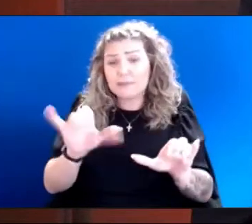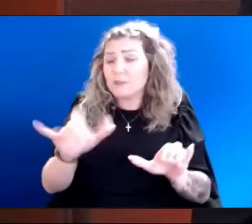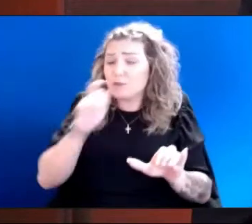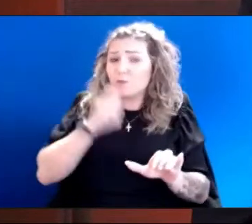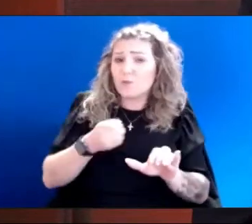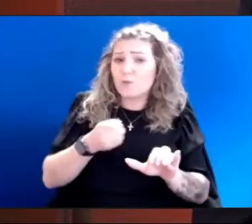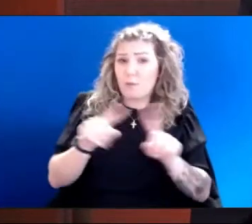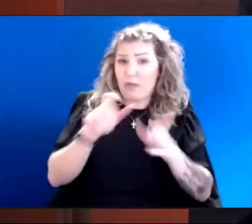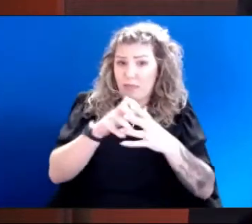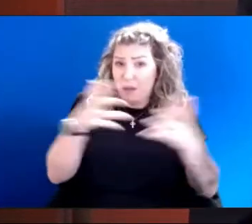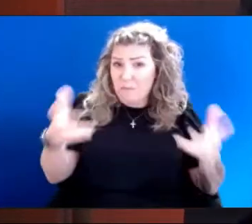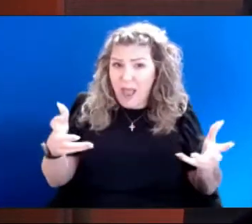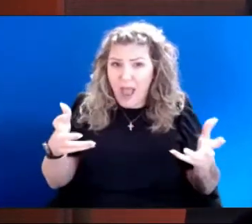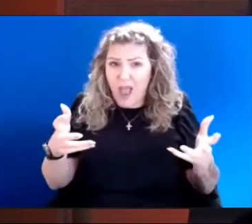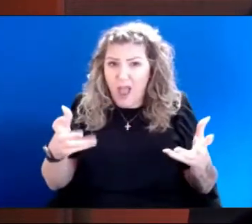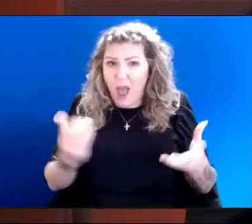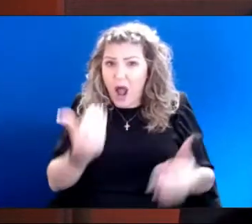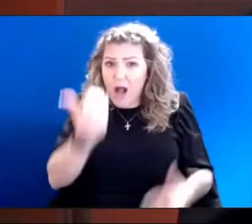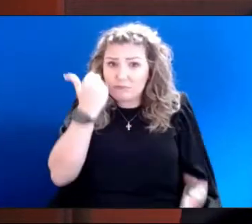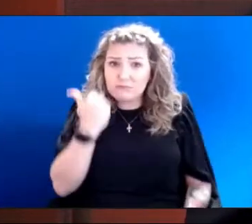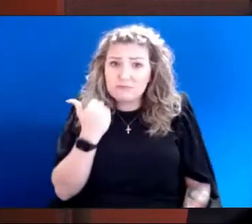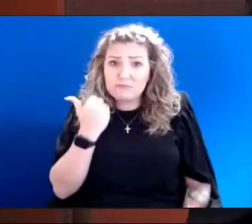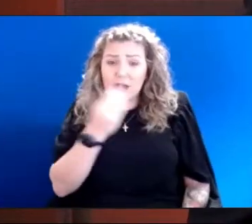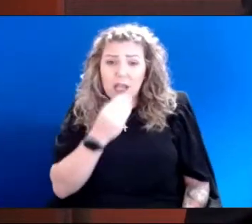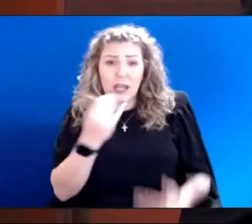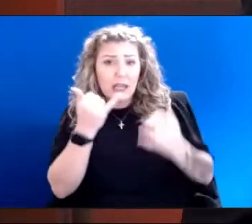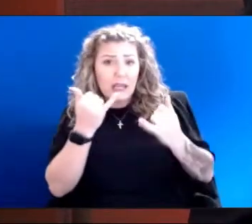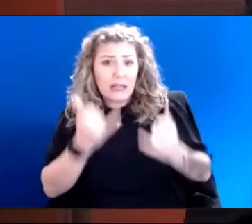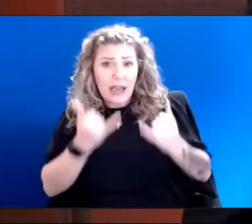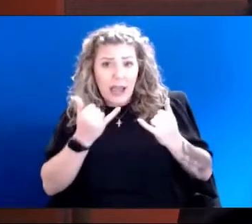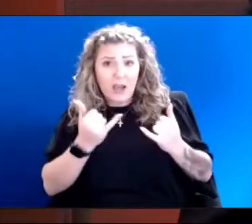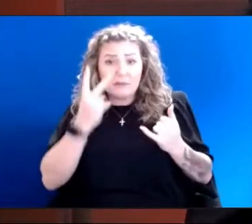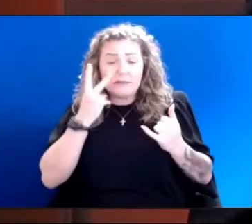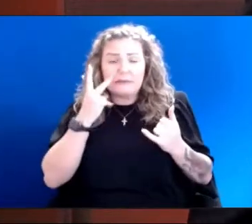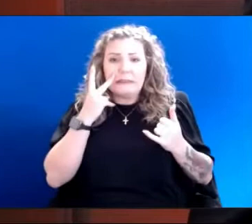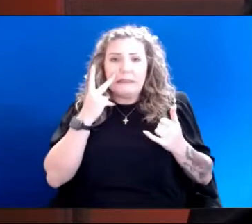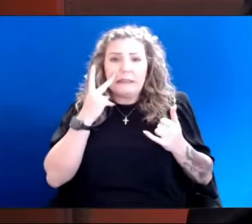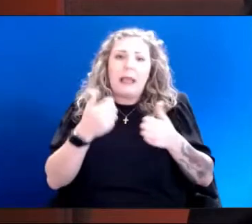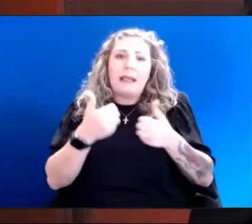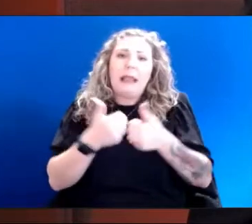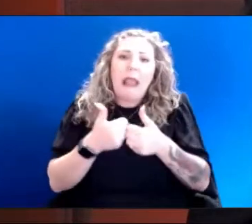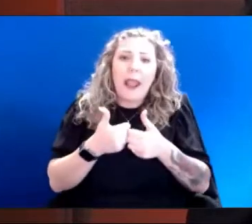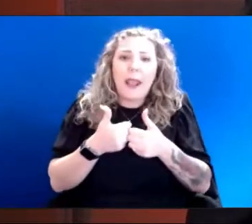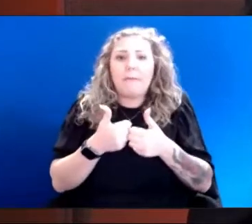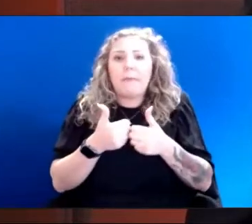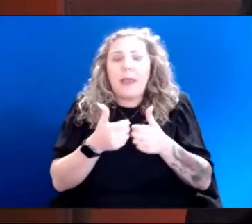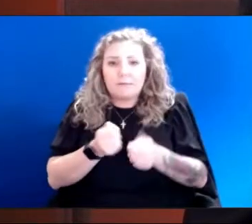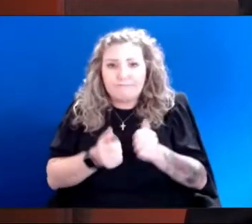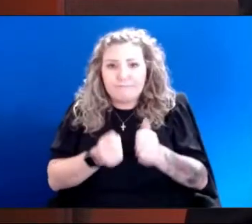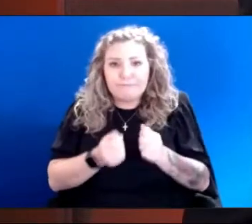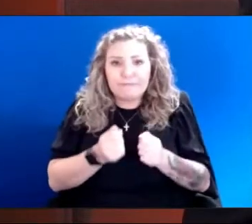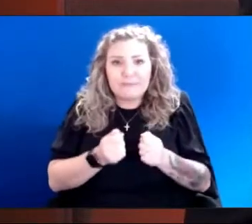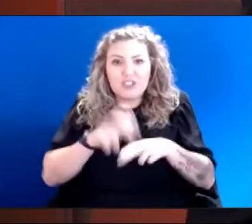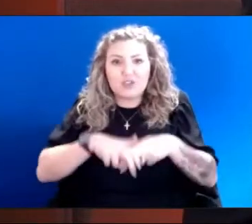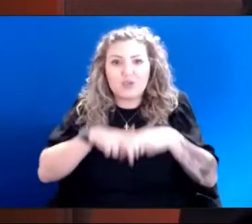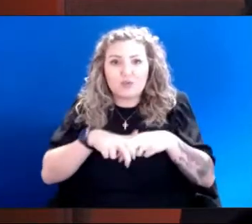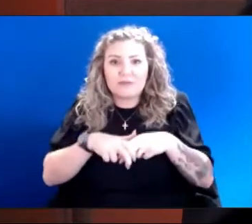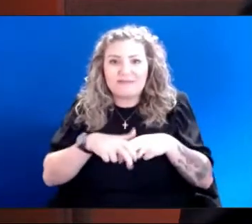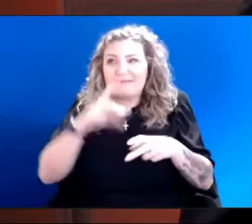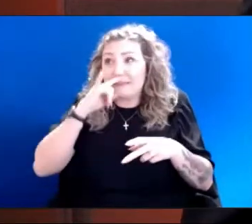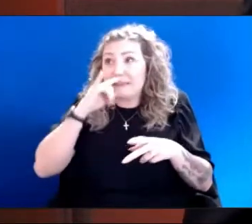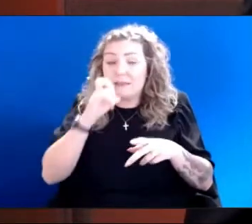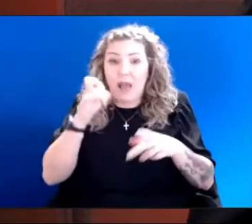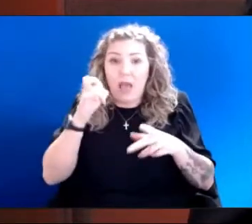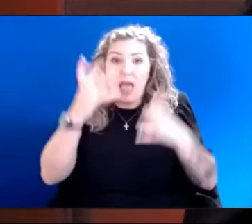amount that they're taking in, and now we see the prevalence of gaming and different things that are more sedentary activities, kids aren't getting out. That's why we have the NFL with